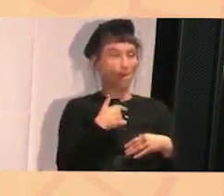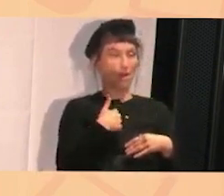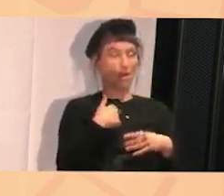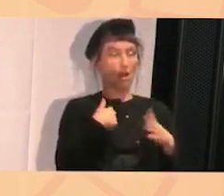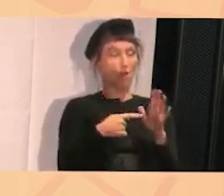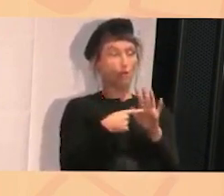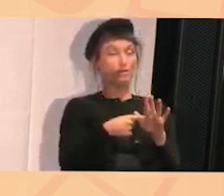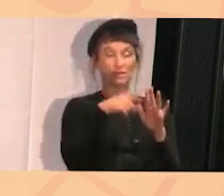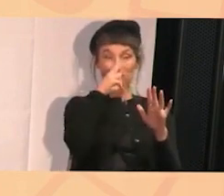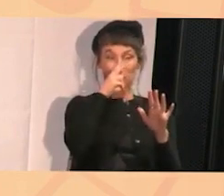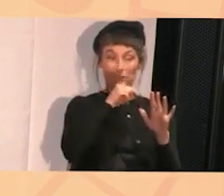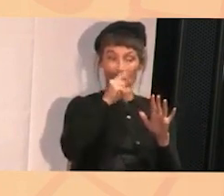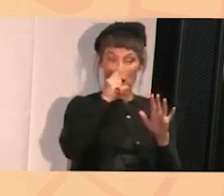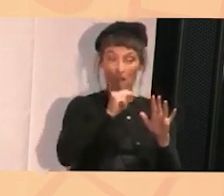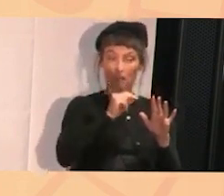person,